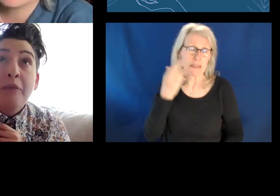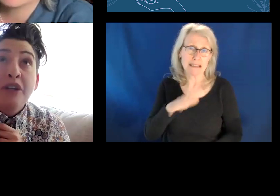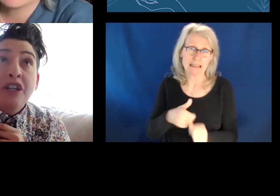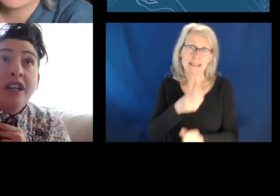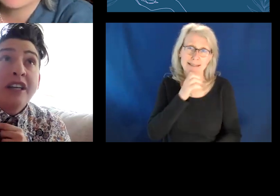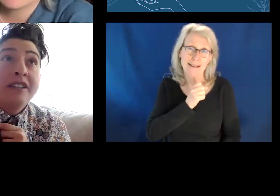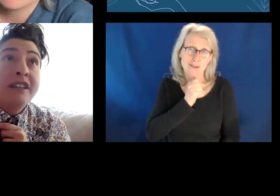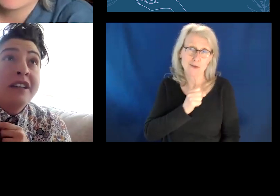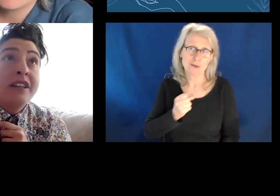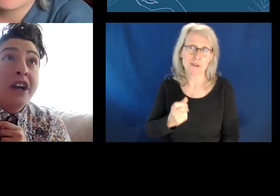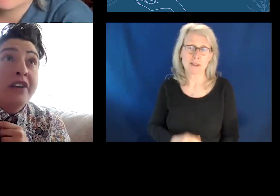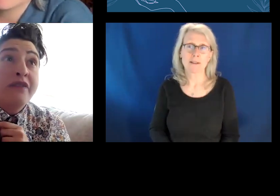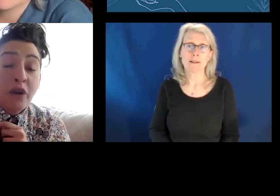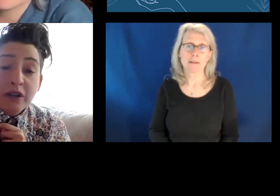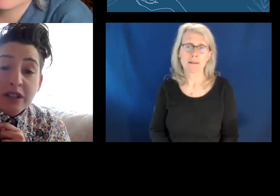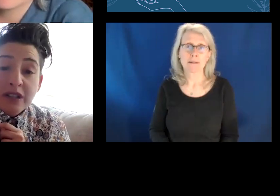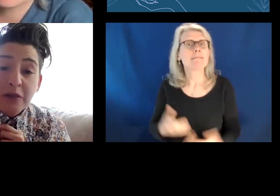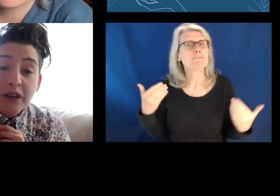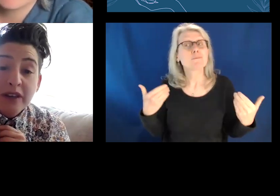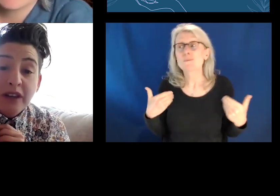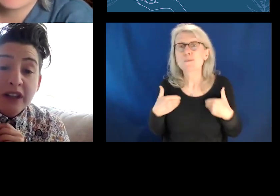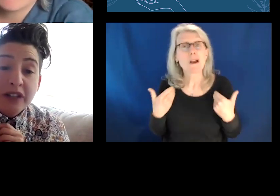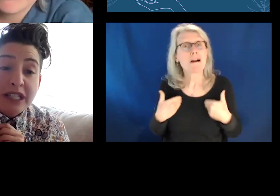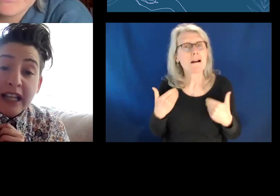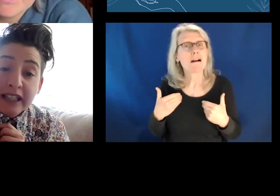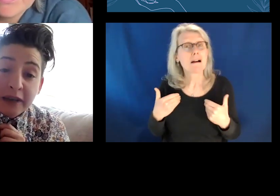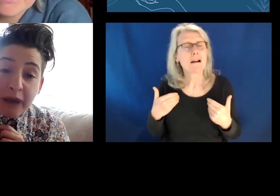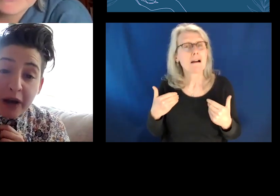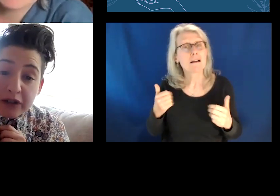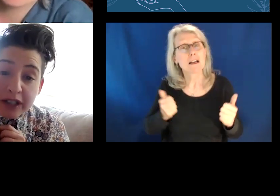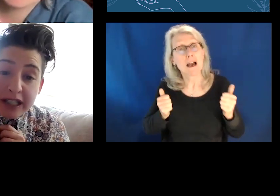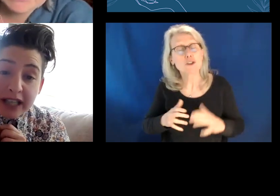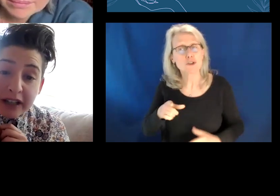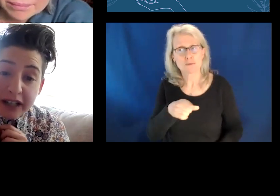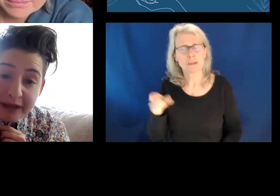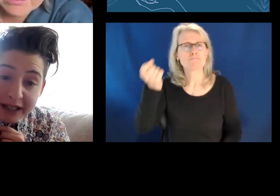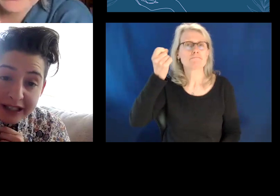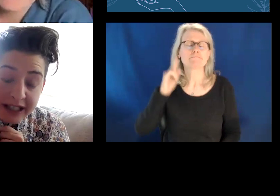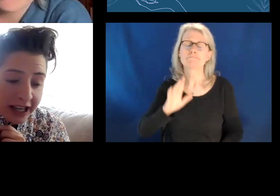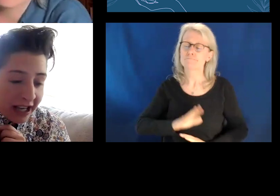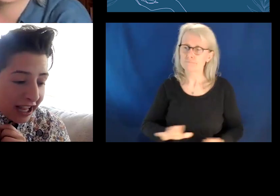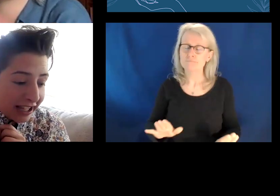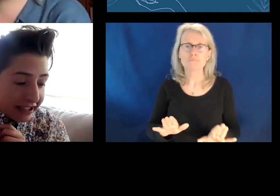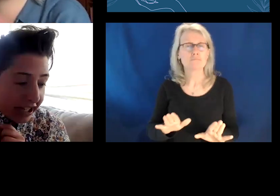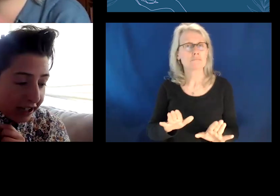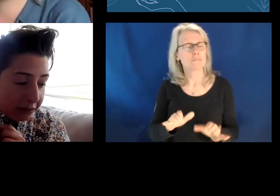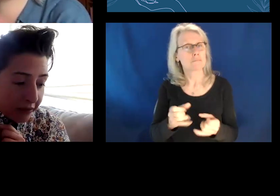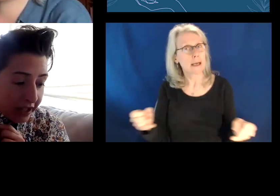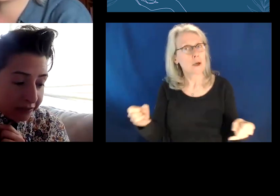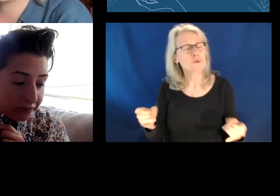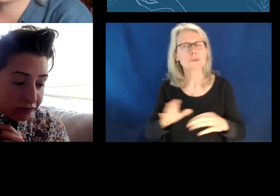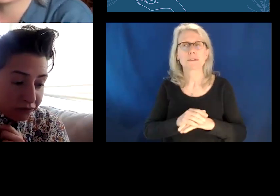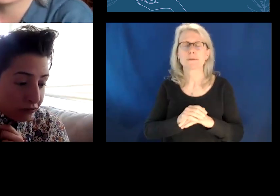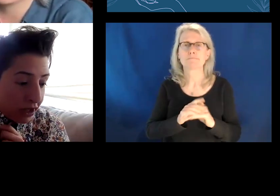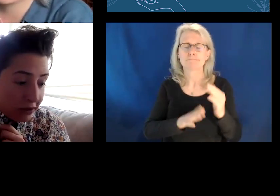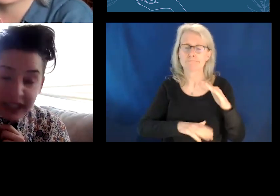really appreciate younger folks with understanding their boundaries and their limits,